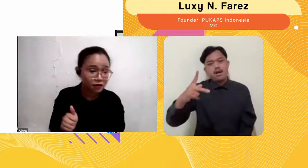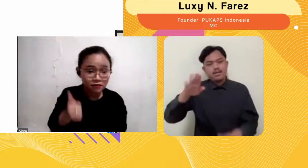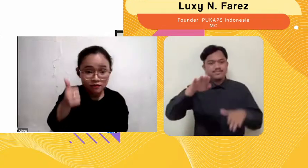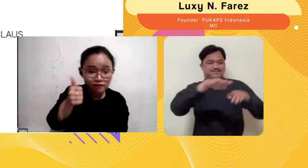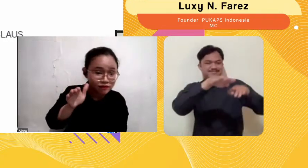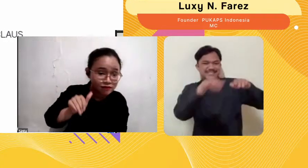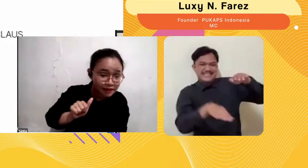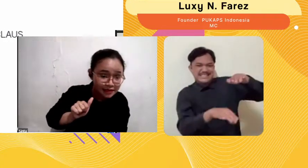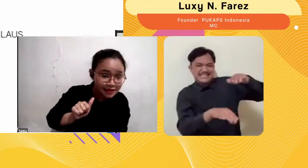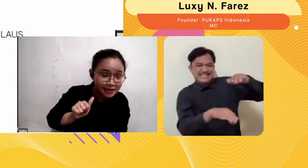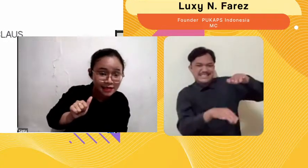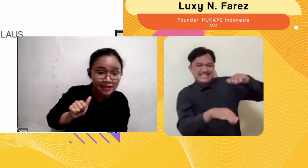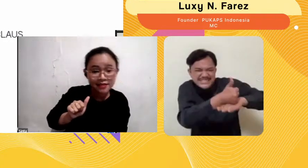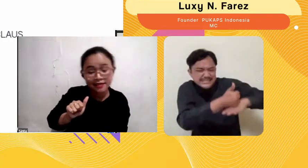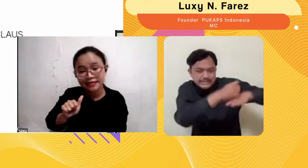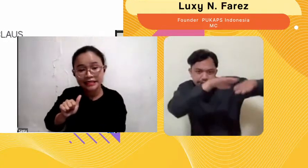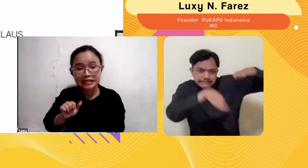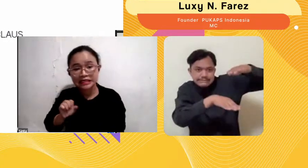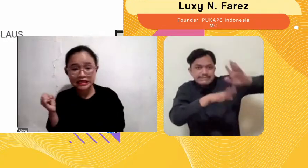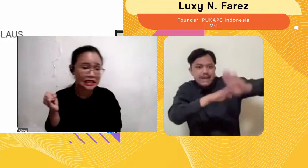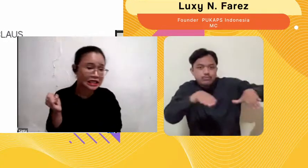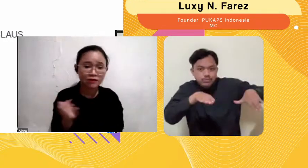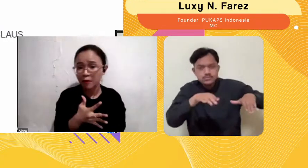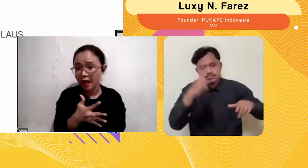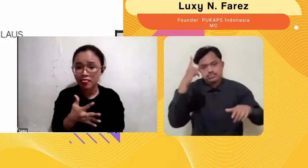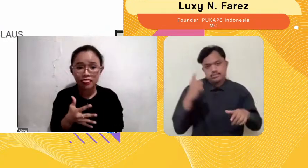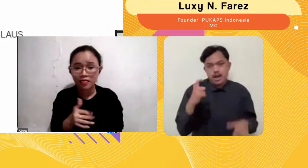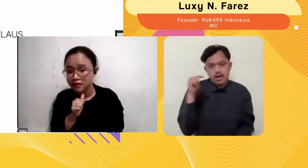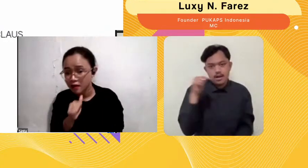who is the faster.